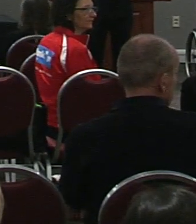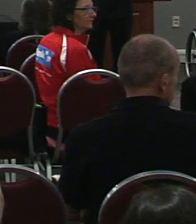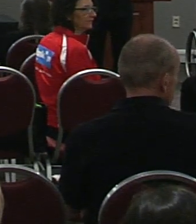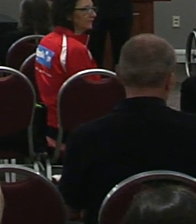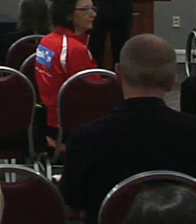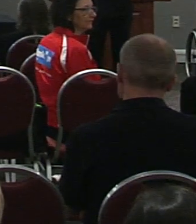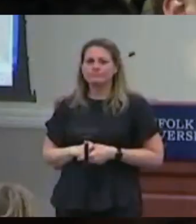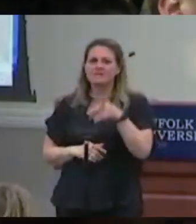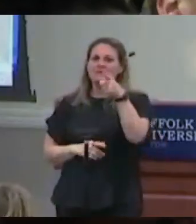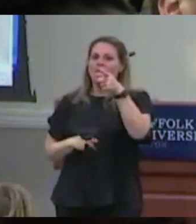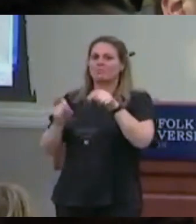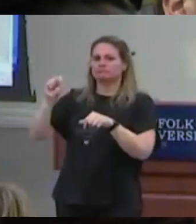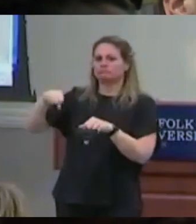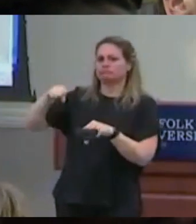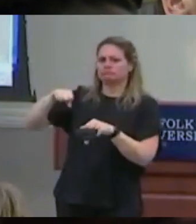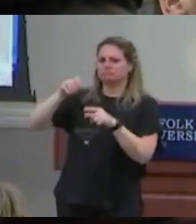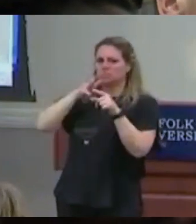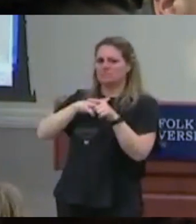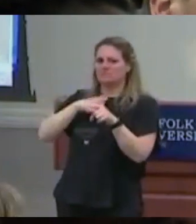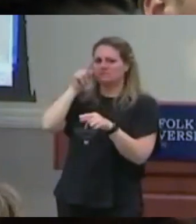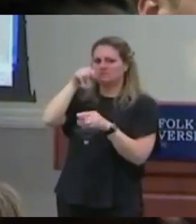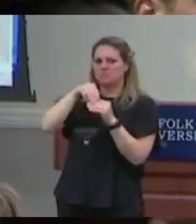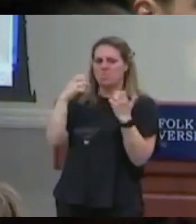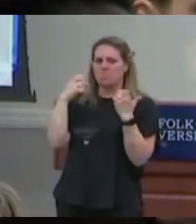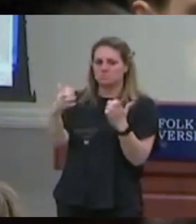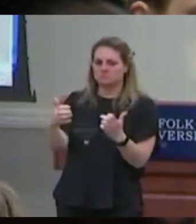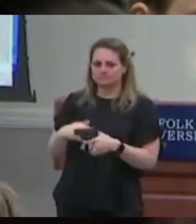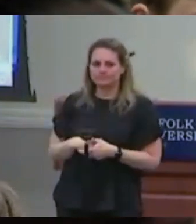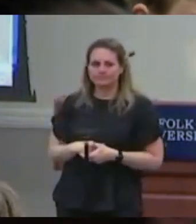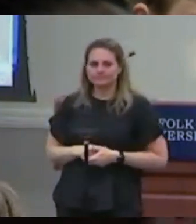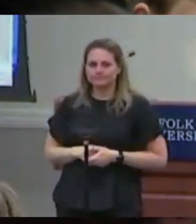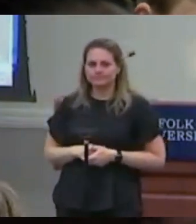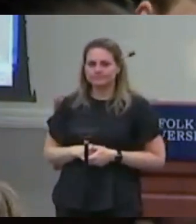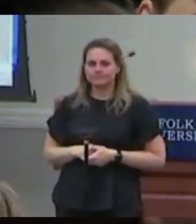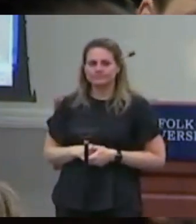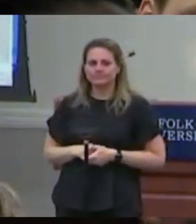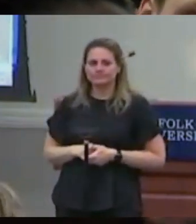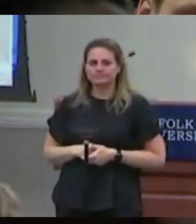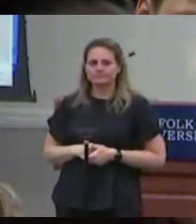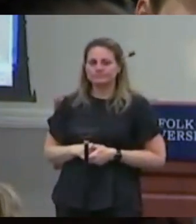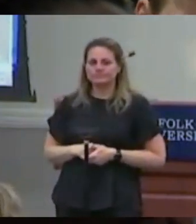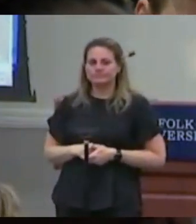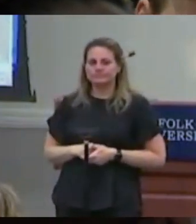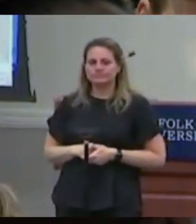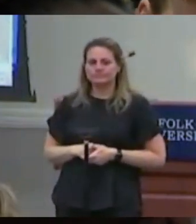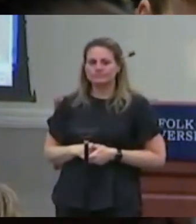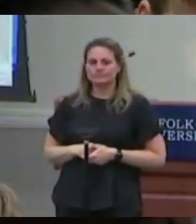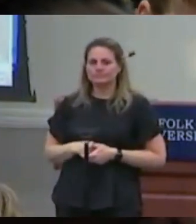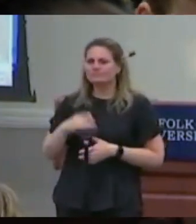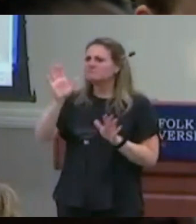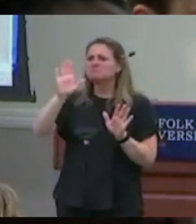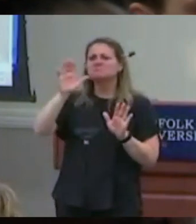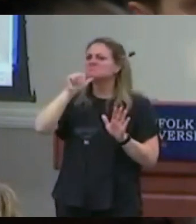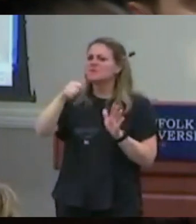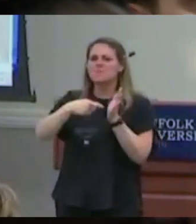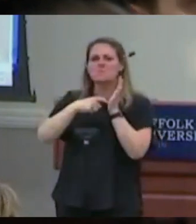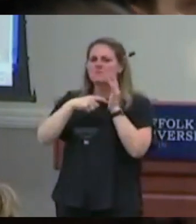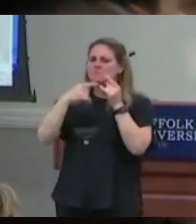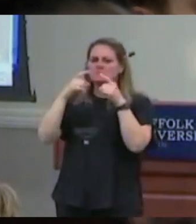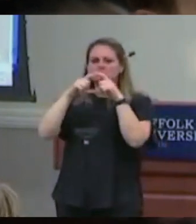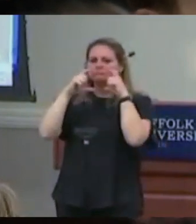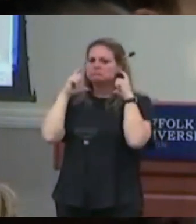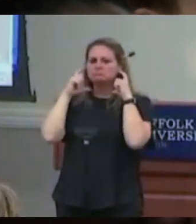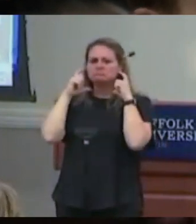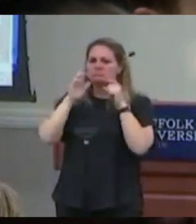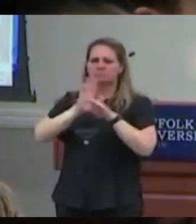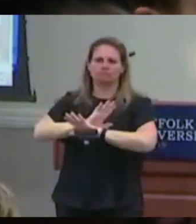on the lifting of the state of emergency, but we do continue to encourage both our employees and our customers to